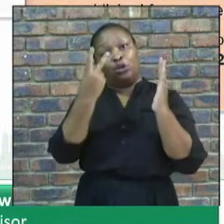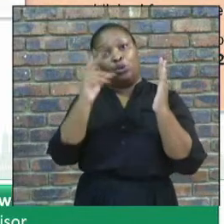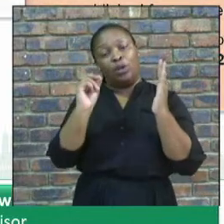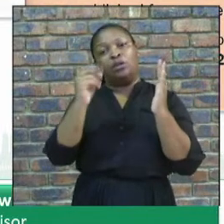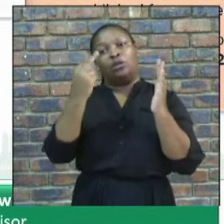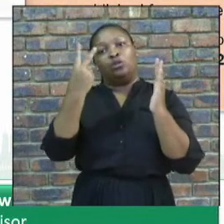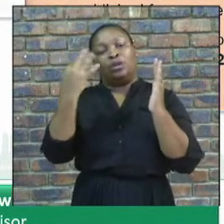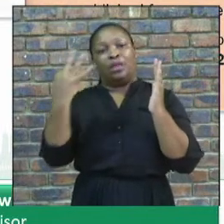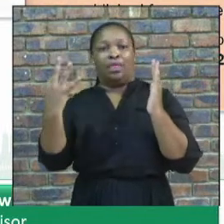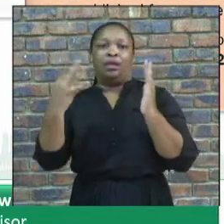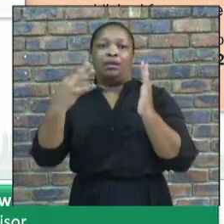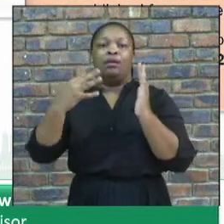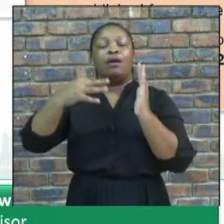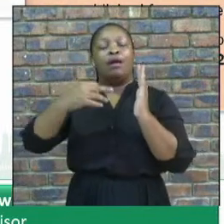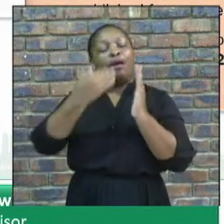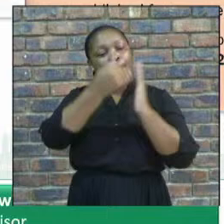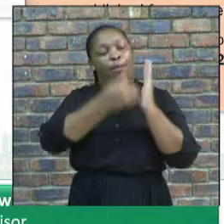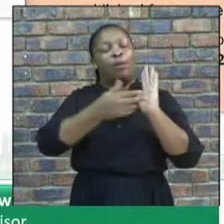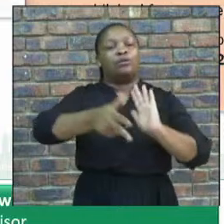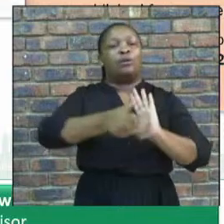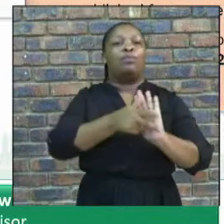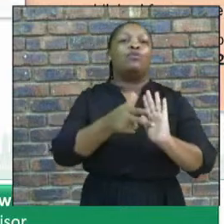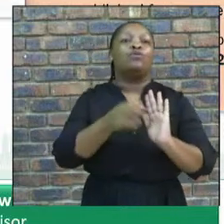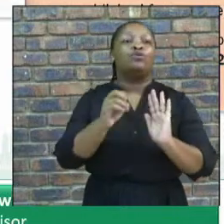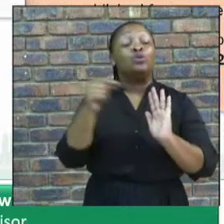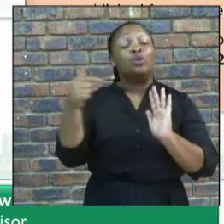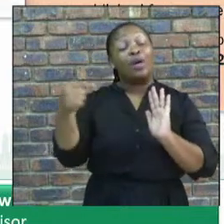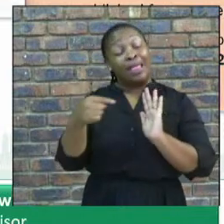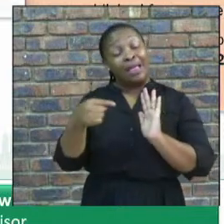2023. So going to the object of the bill,